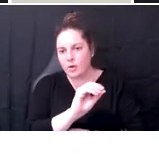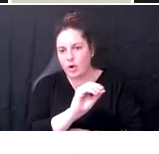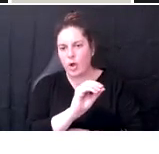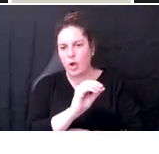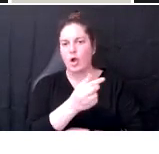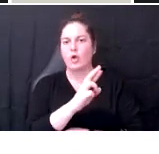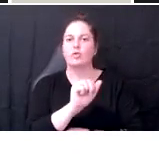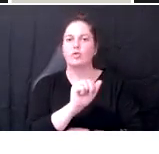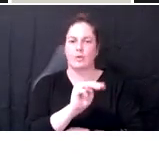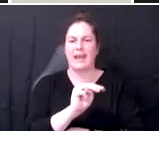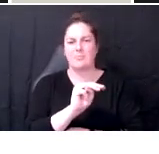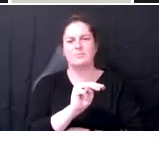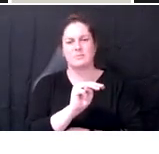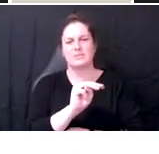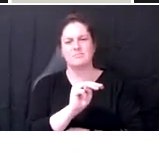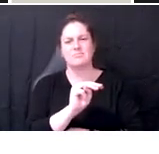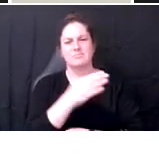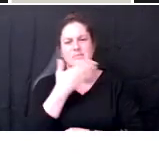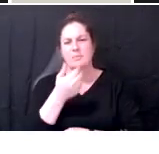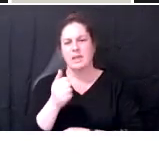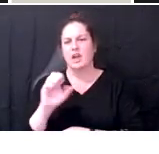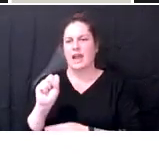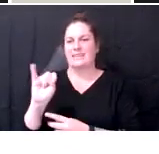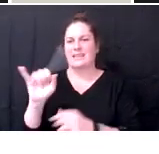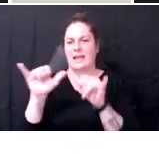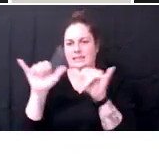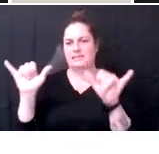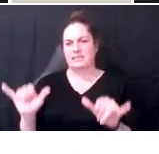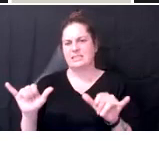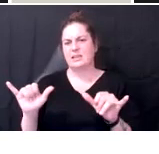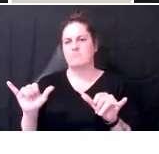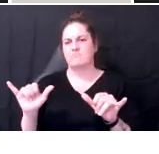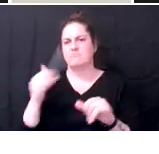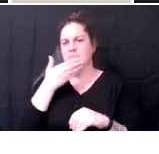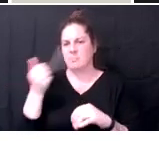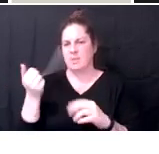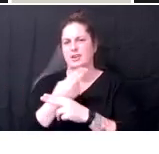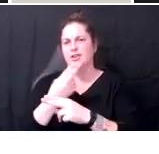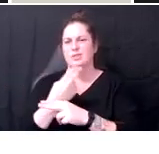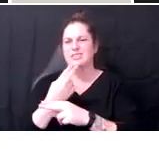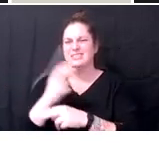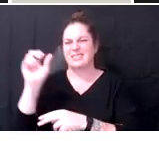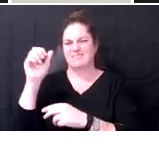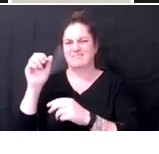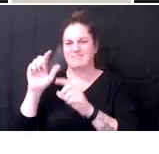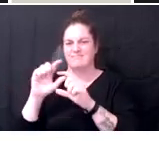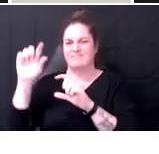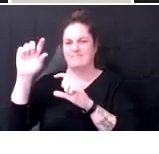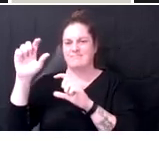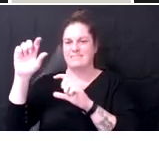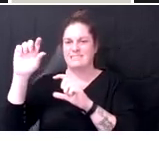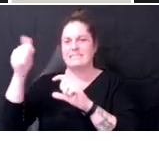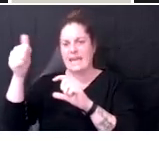SI units with utilizing our prefixes and powers of 10. Okay. So you